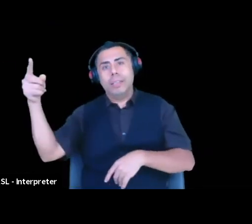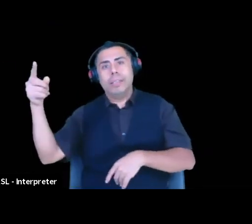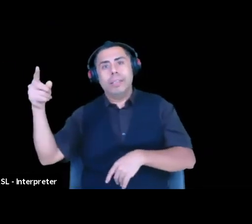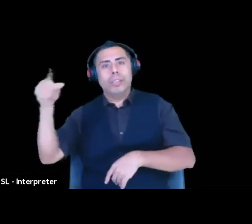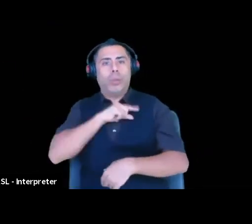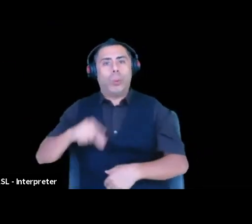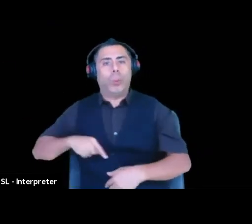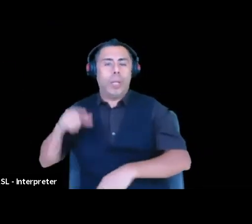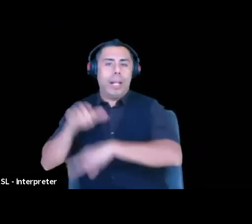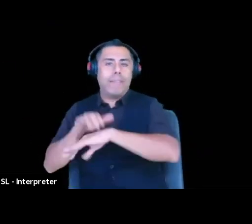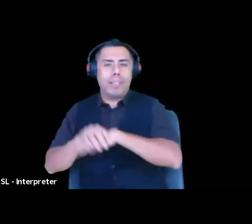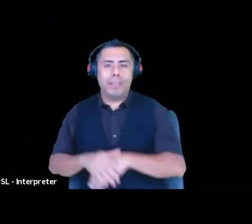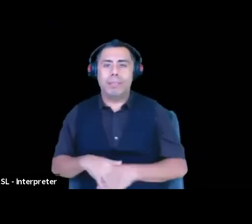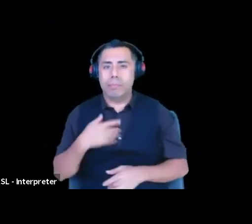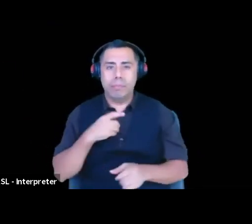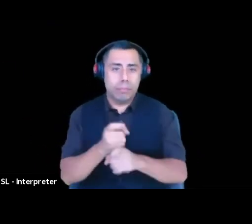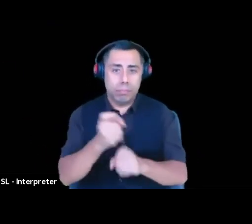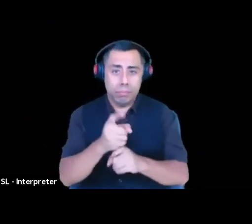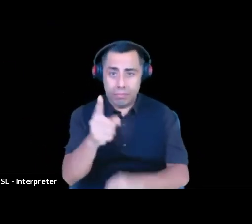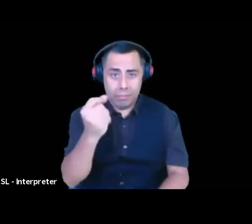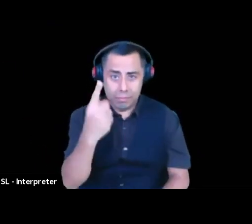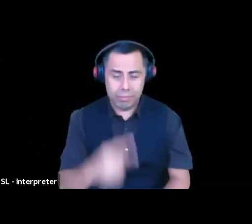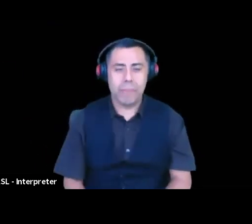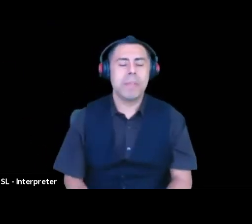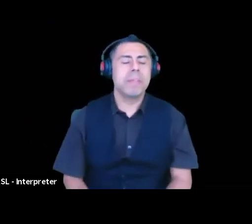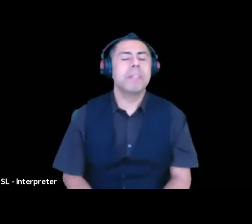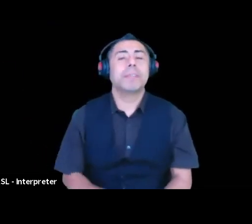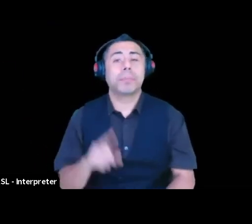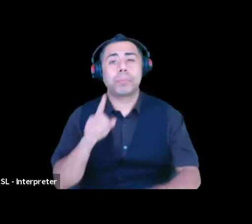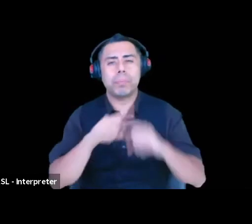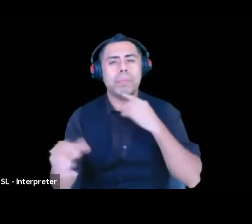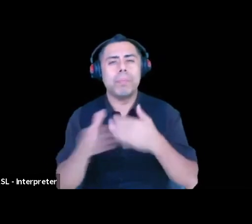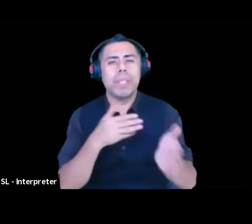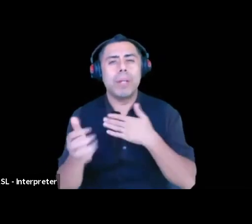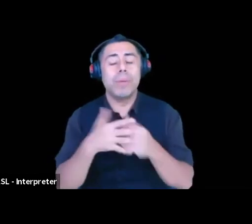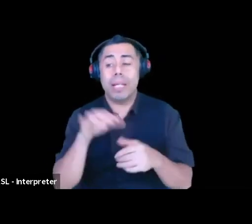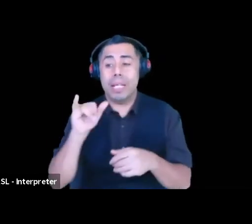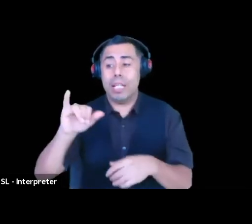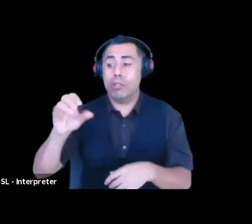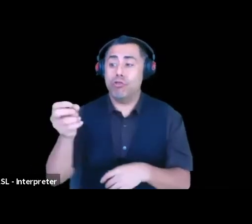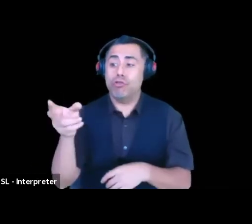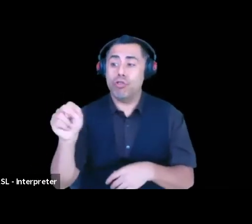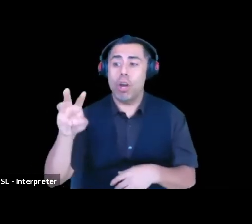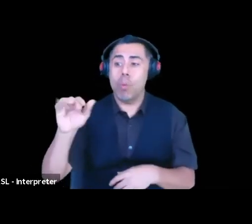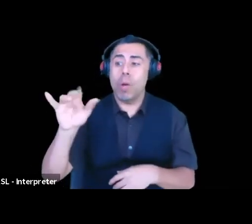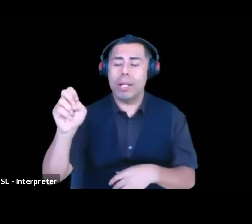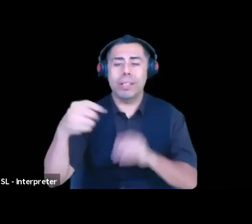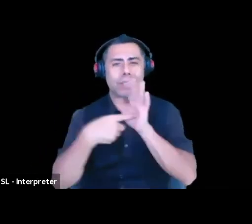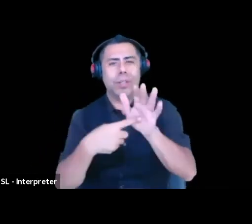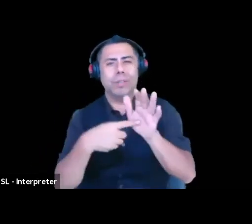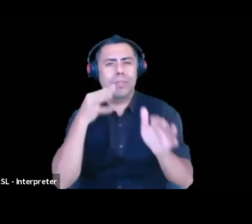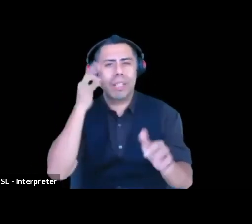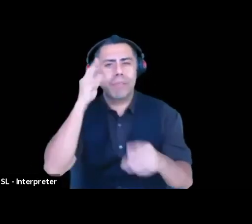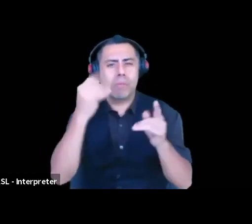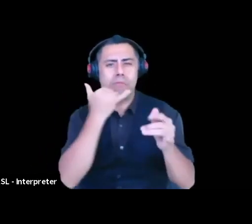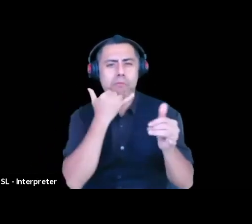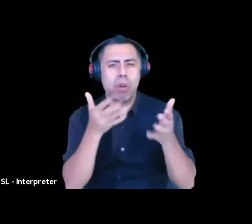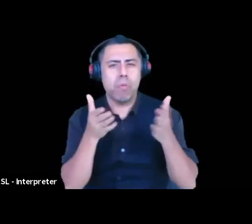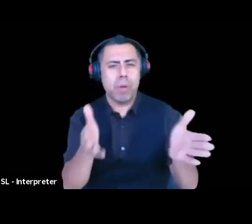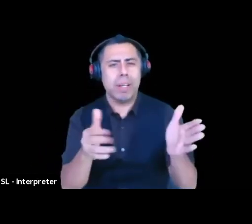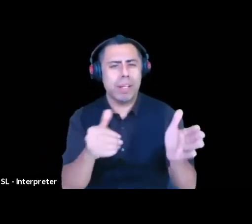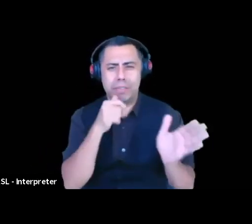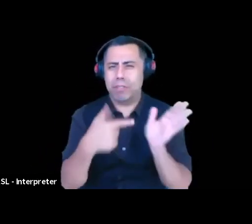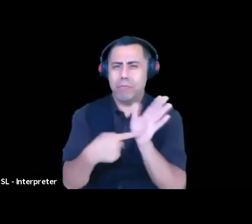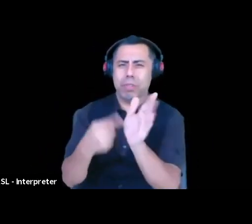That was a misrepresentation of Natives. And you now, of course, we have Pocahontas. Ugh, like how many times do you have to do